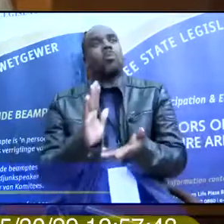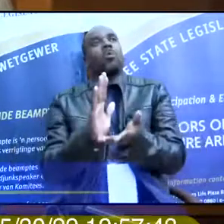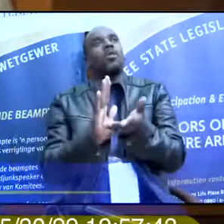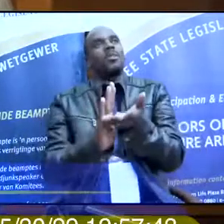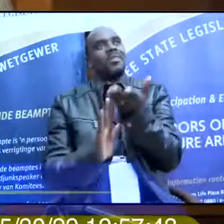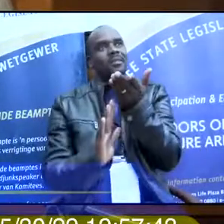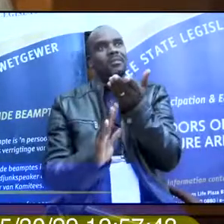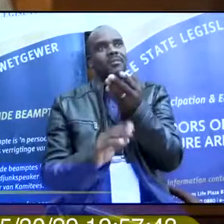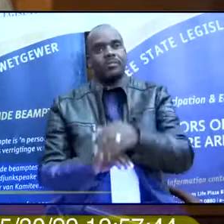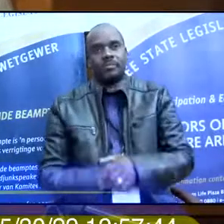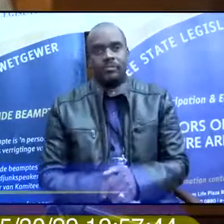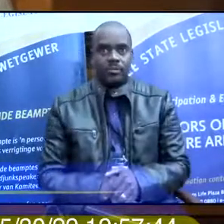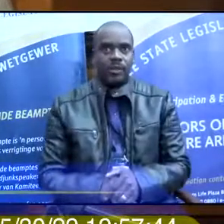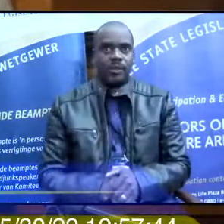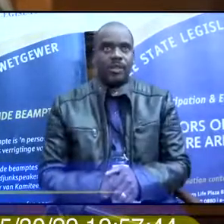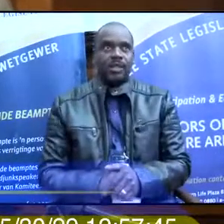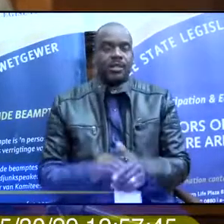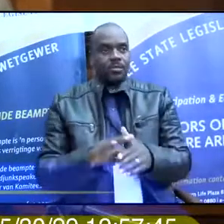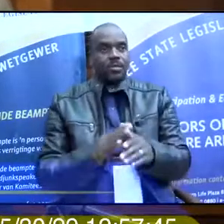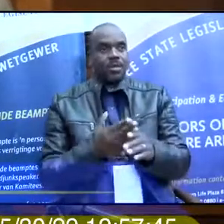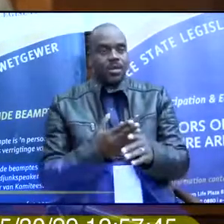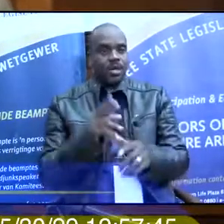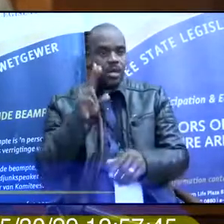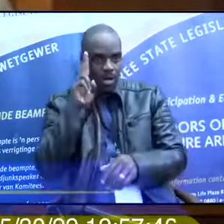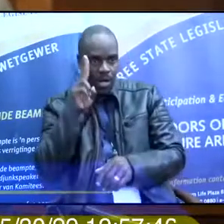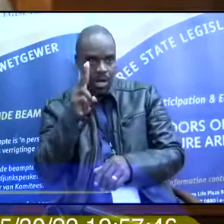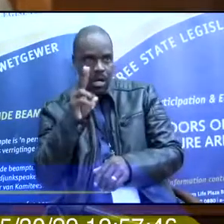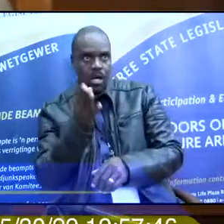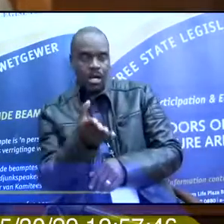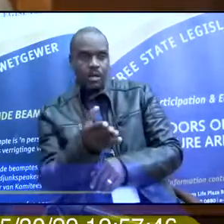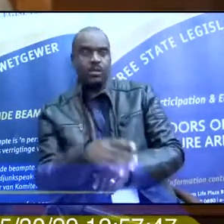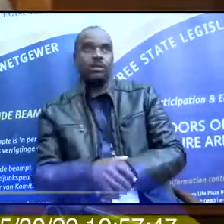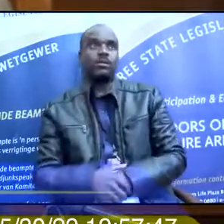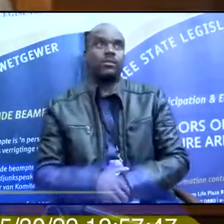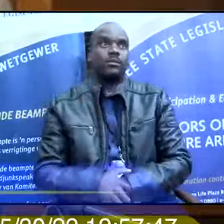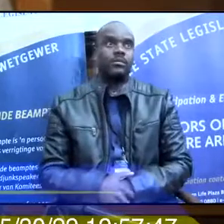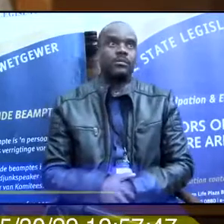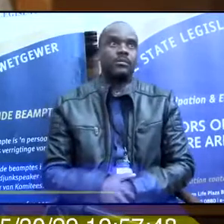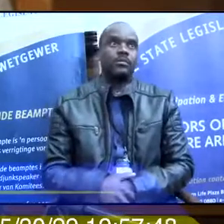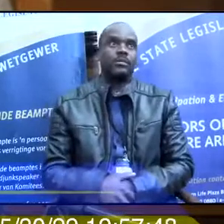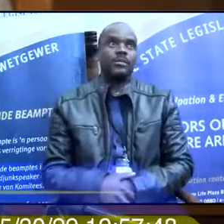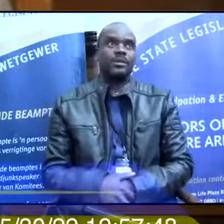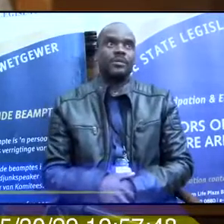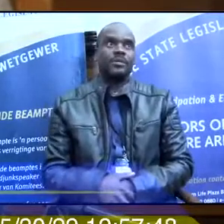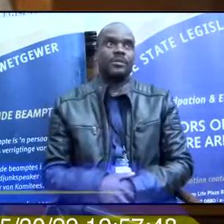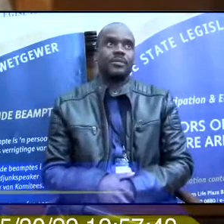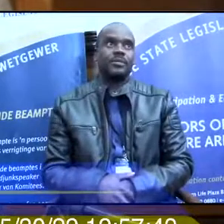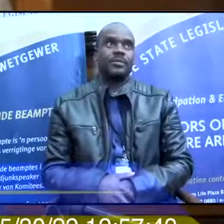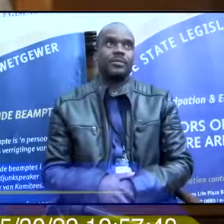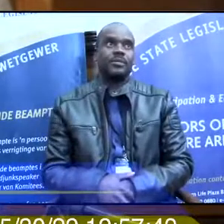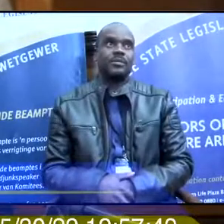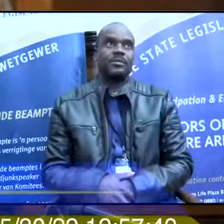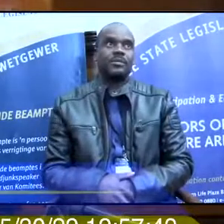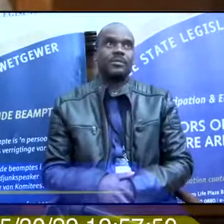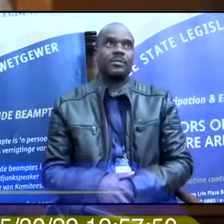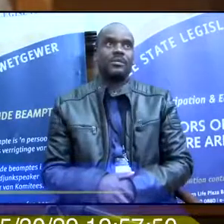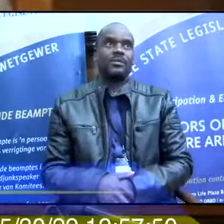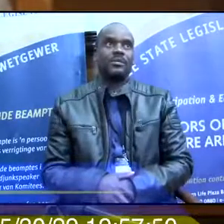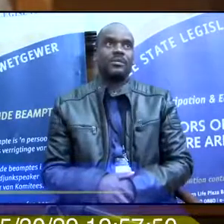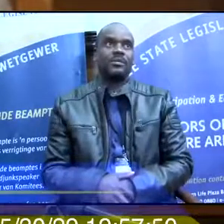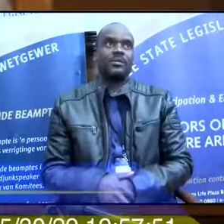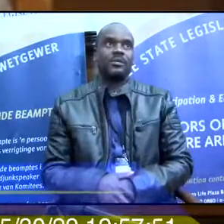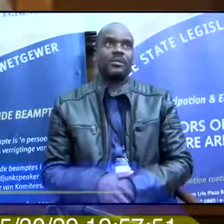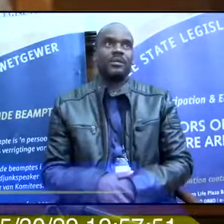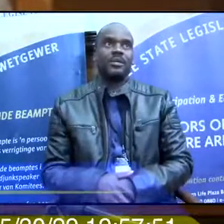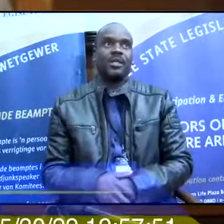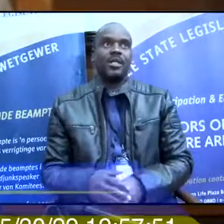touched even when reports are out they will be protected we even wrote letters to